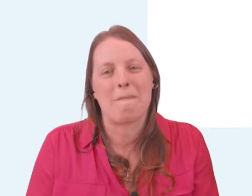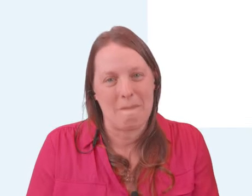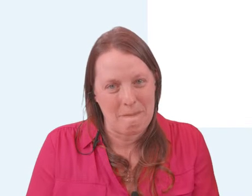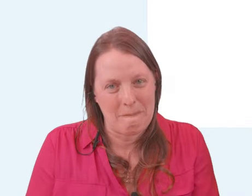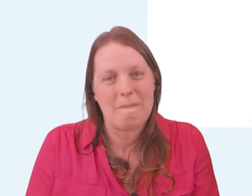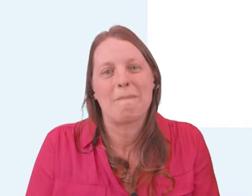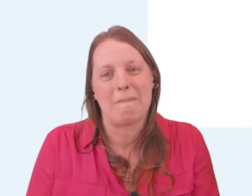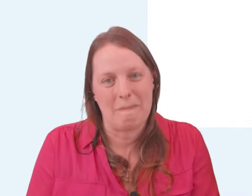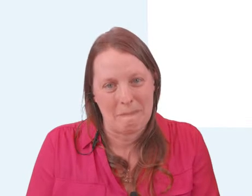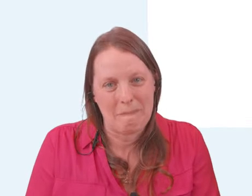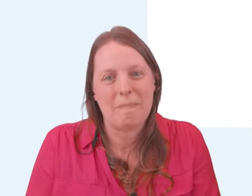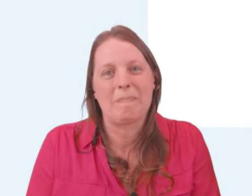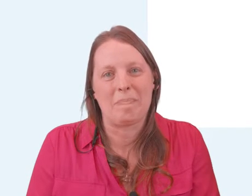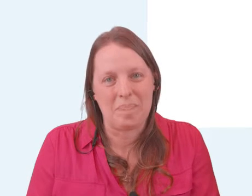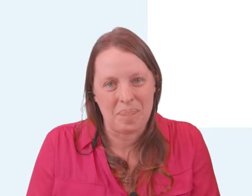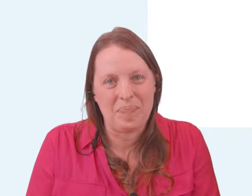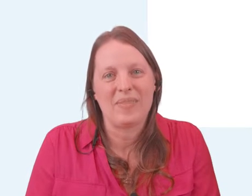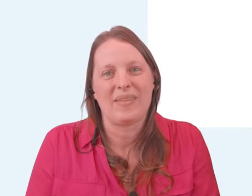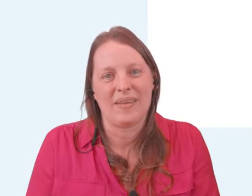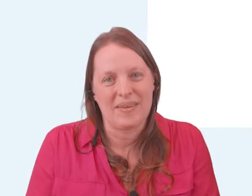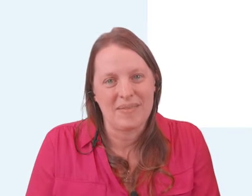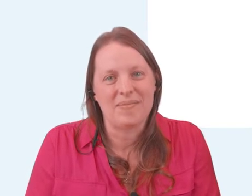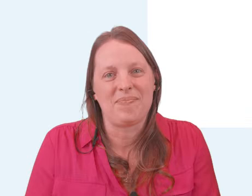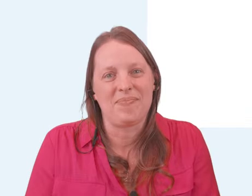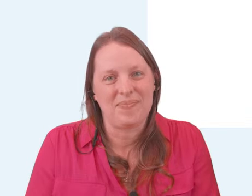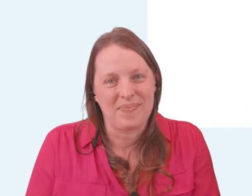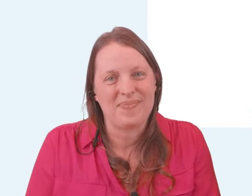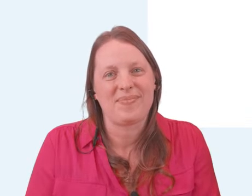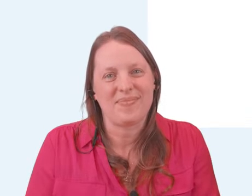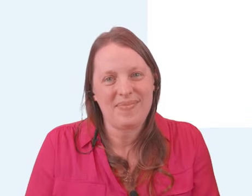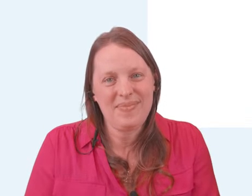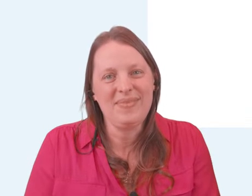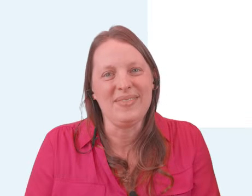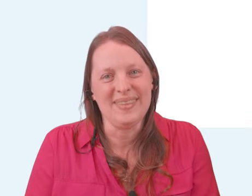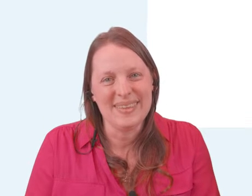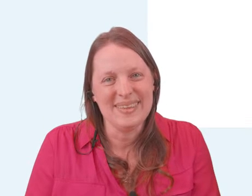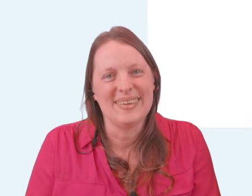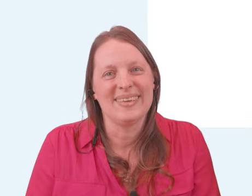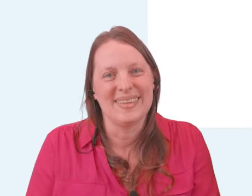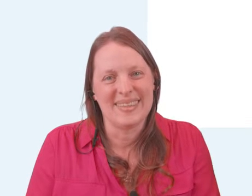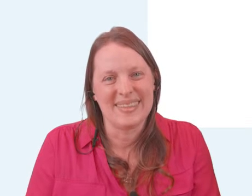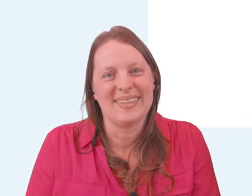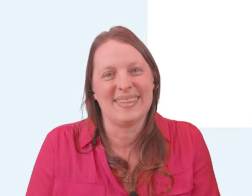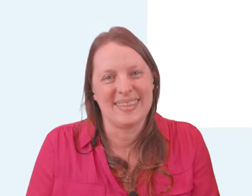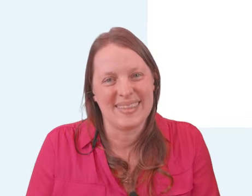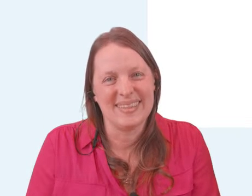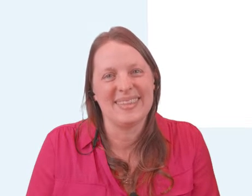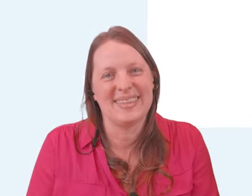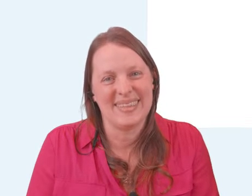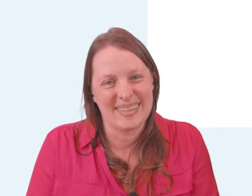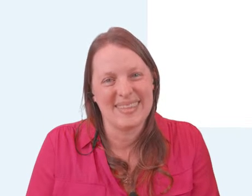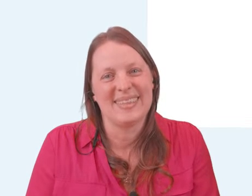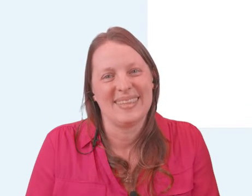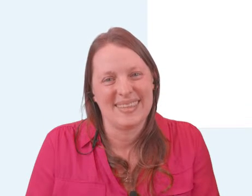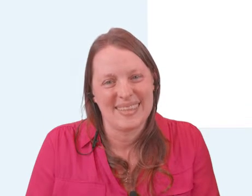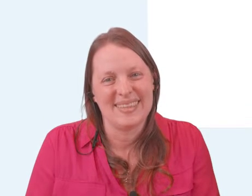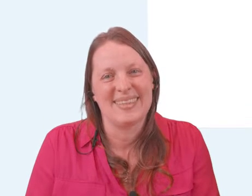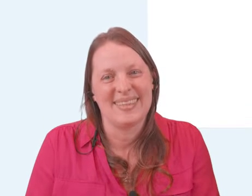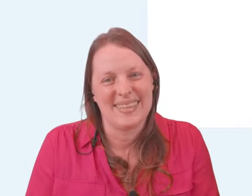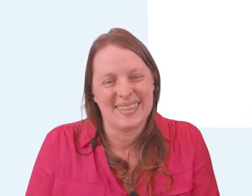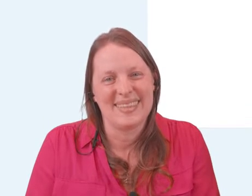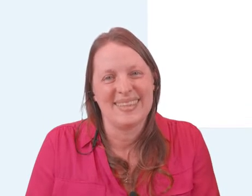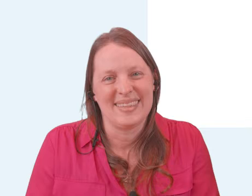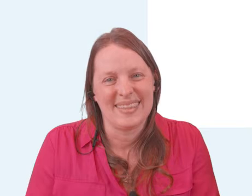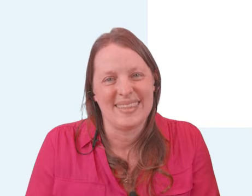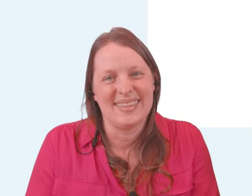30 degrees. That's why the anatomy is completely different for the vertical canal, right? And I